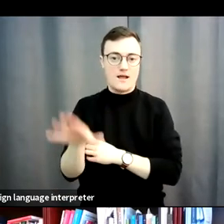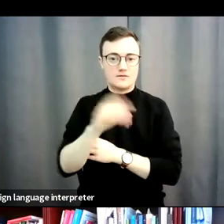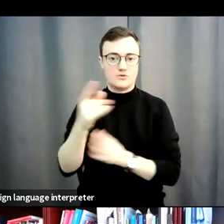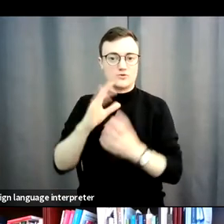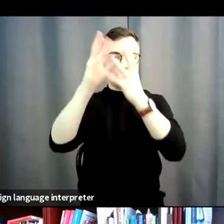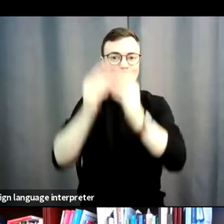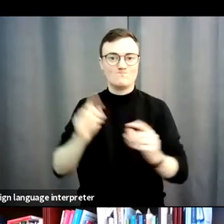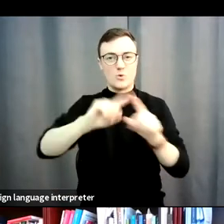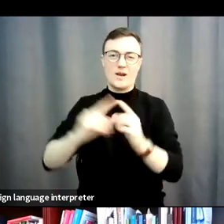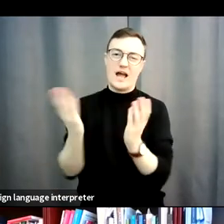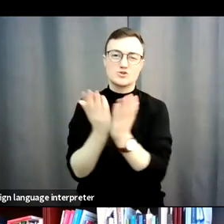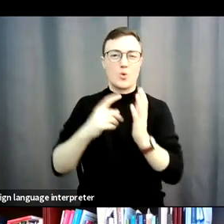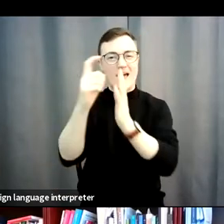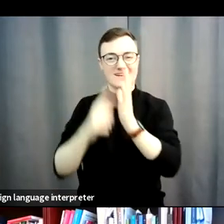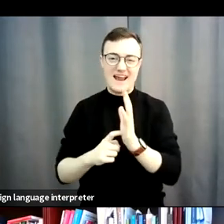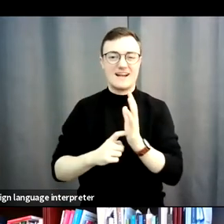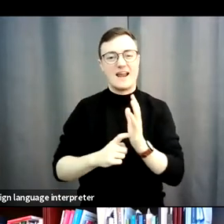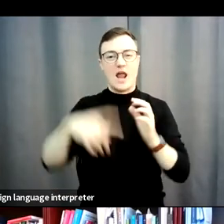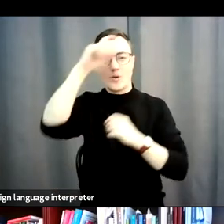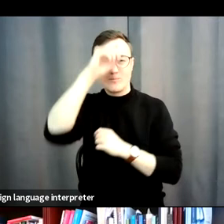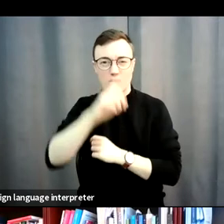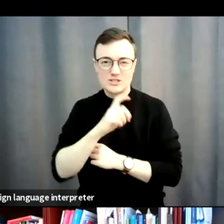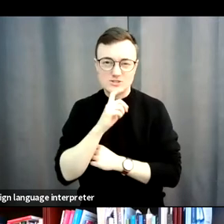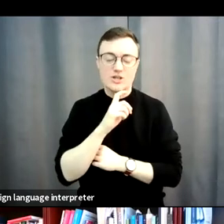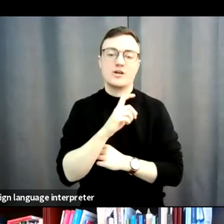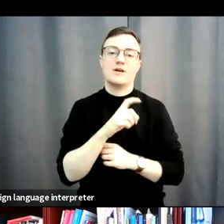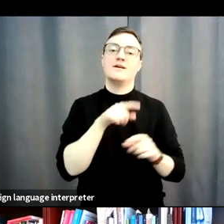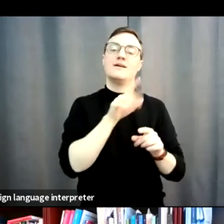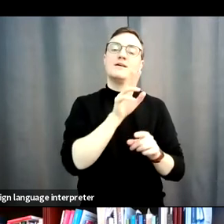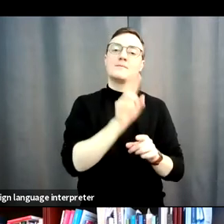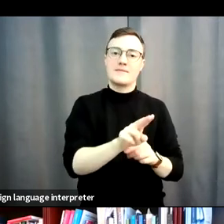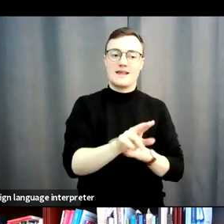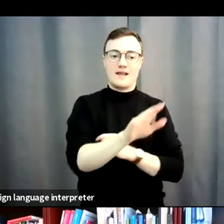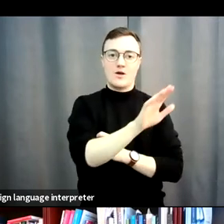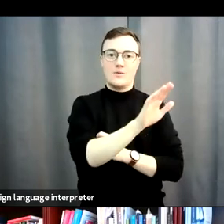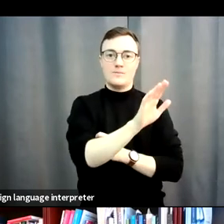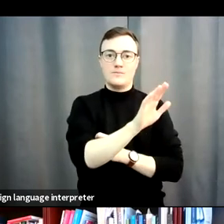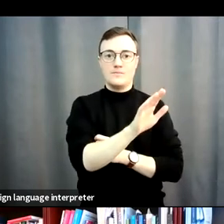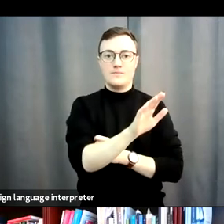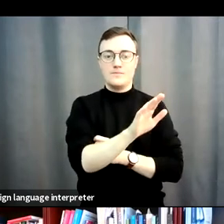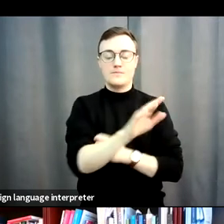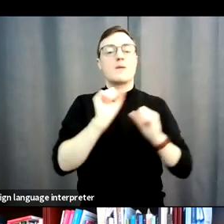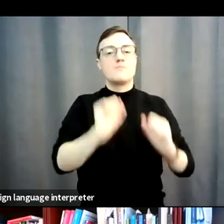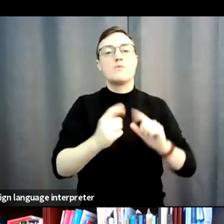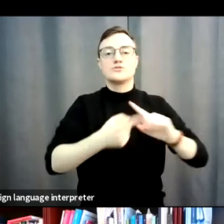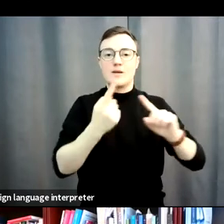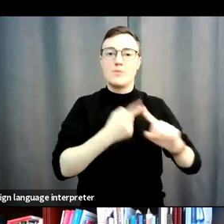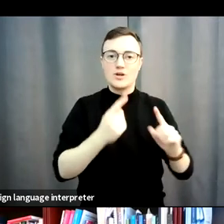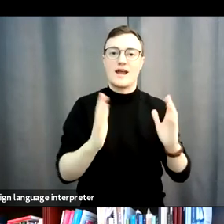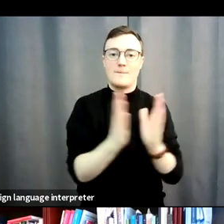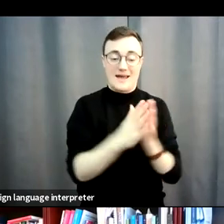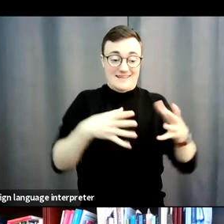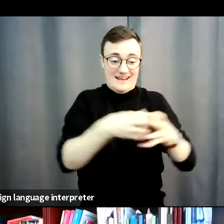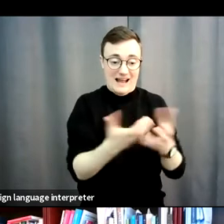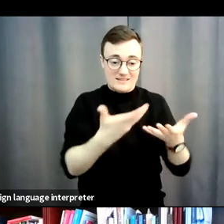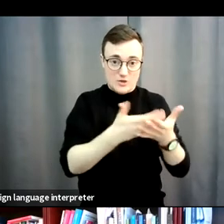So you can see that they start with the individual, their own learning education plans, and then the classroom, then the school